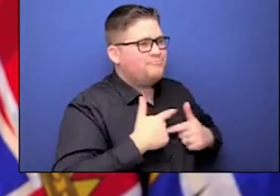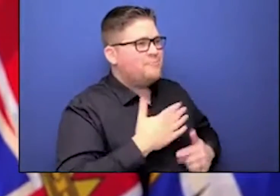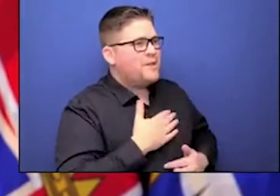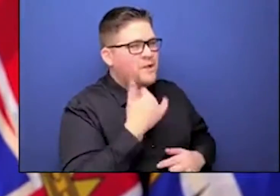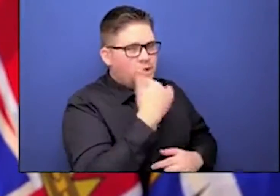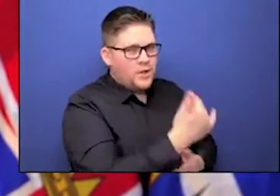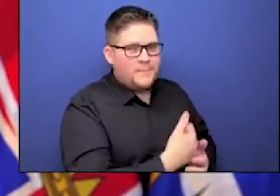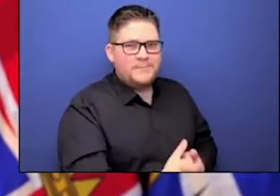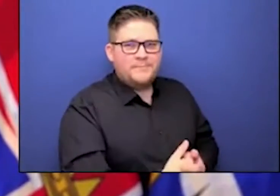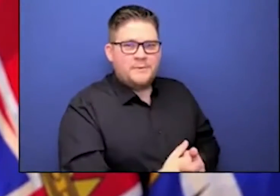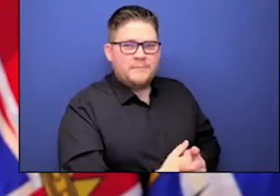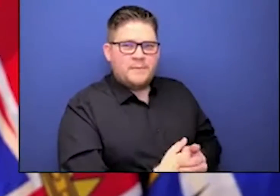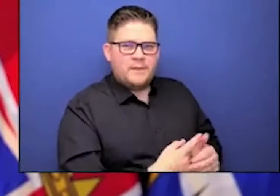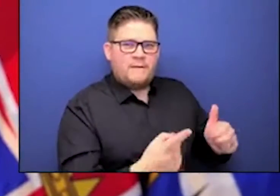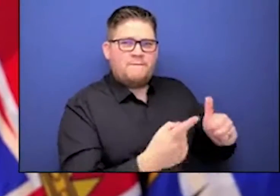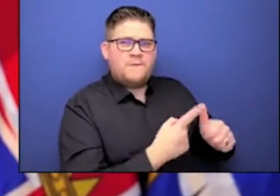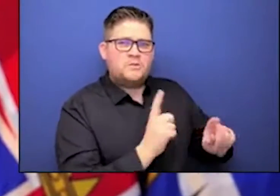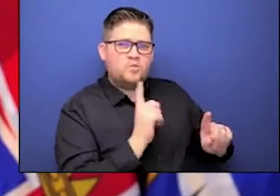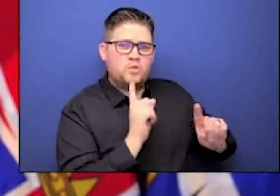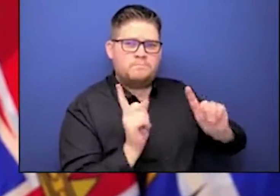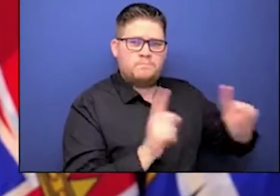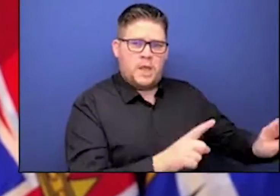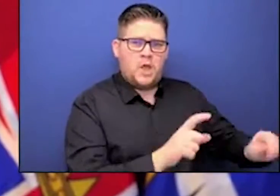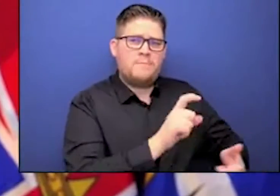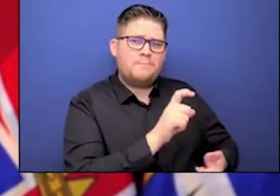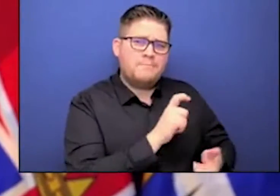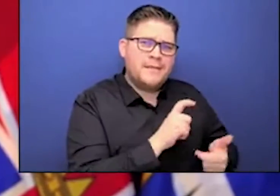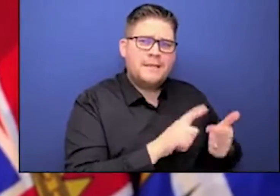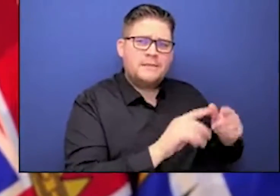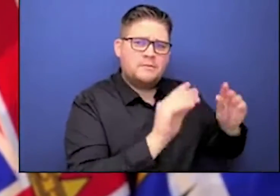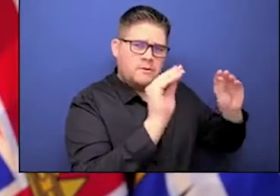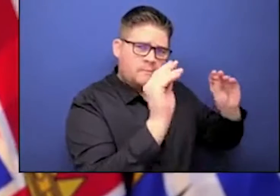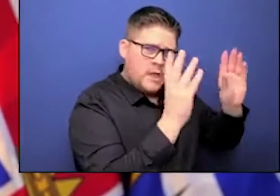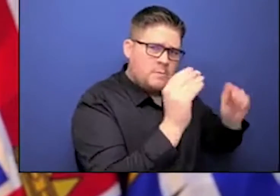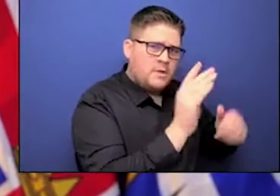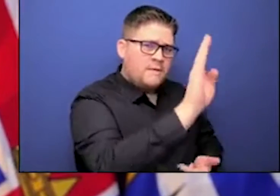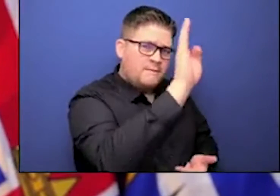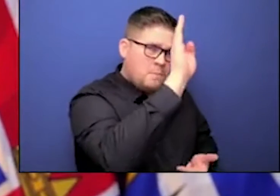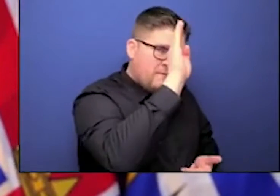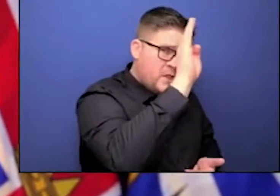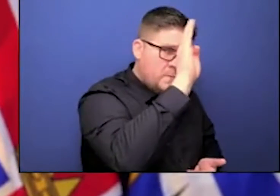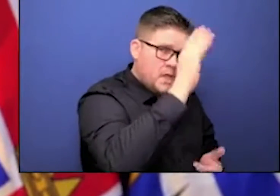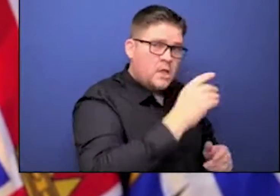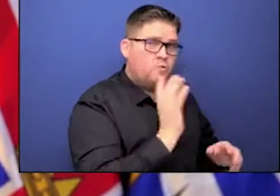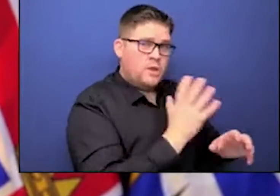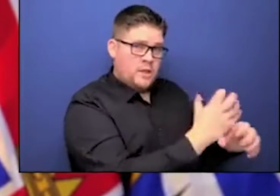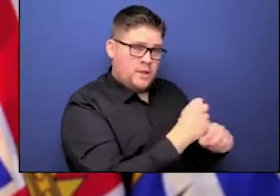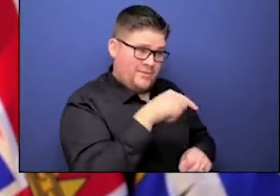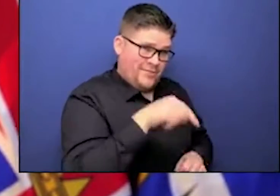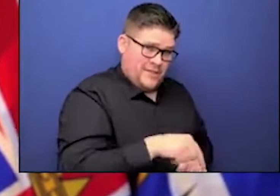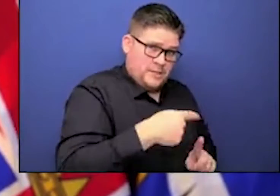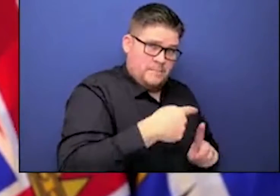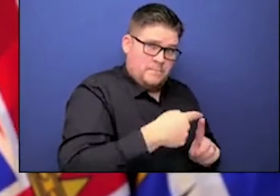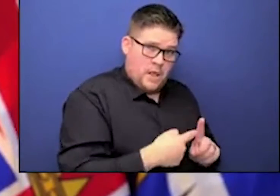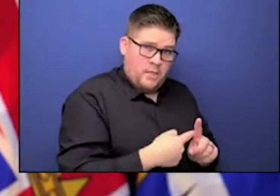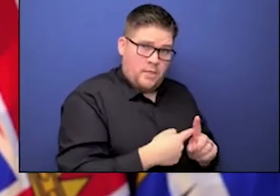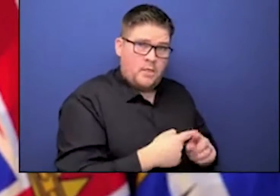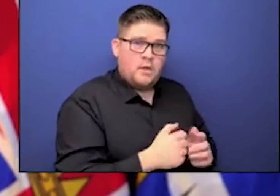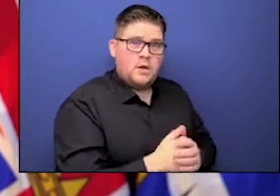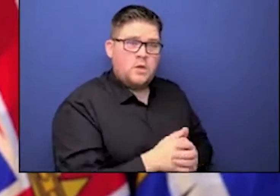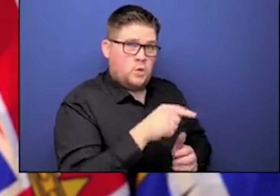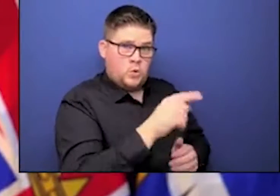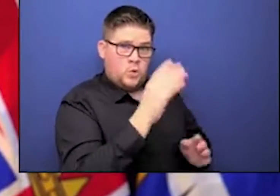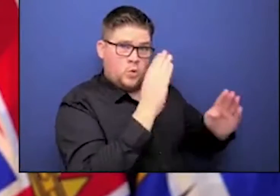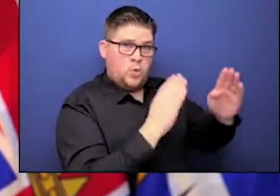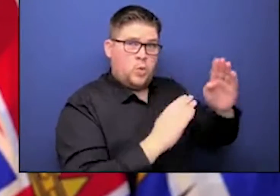first responders will be offered the AstraZeneca vaccine starting this month. Are you worried some of them that are offered that vaccine will say no and opt